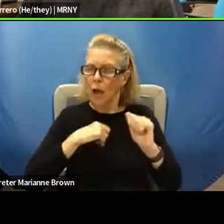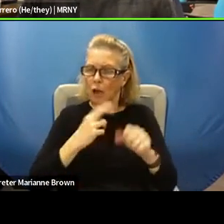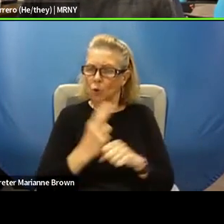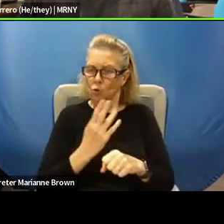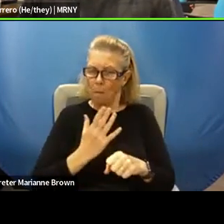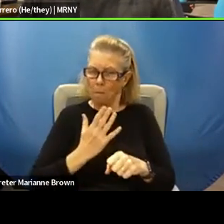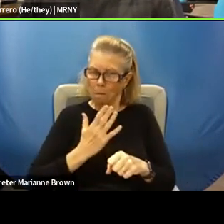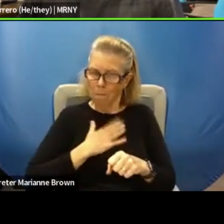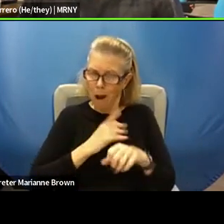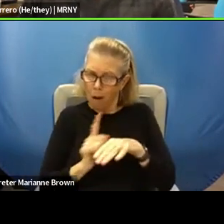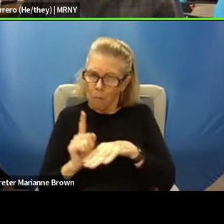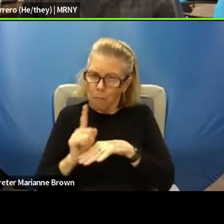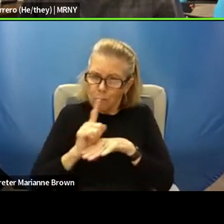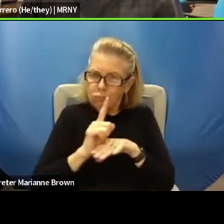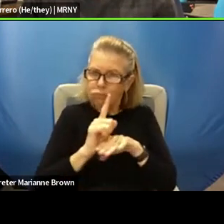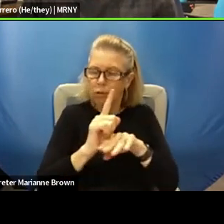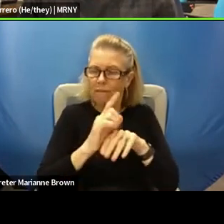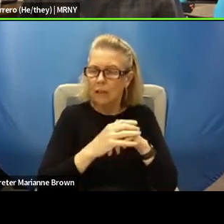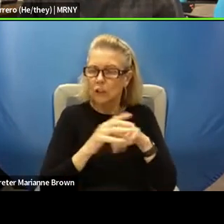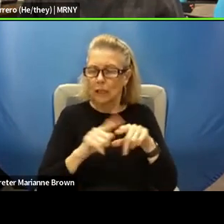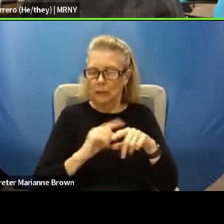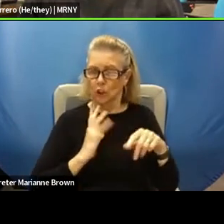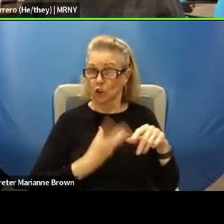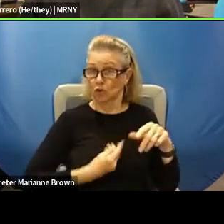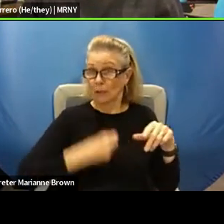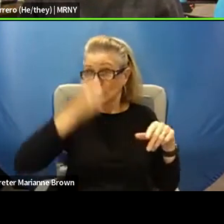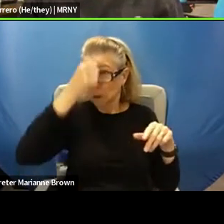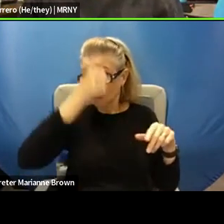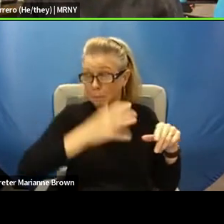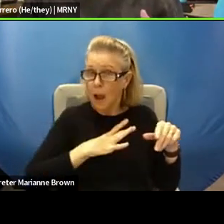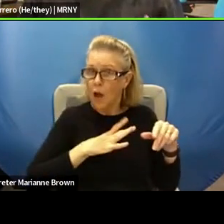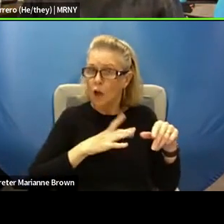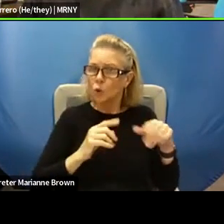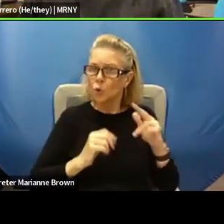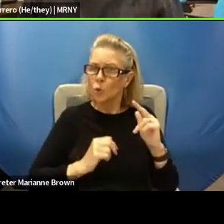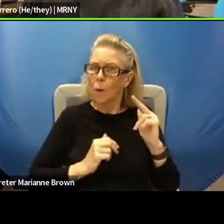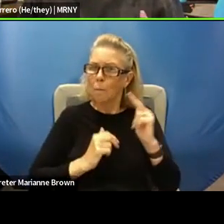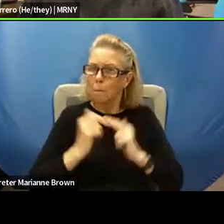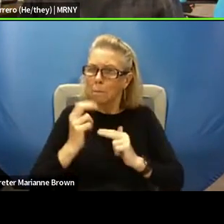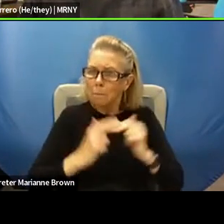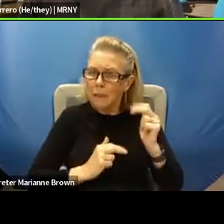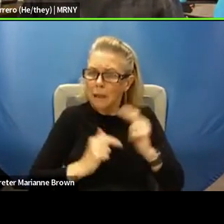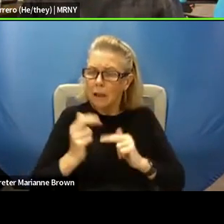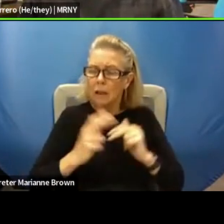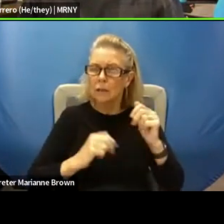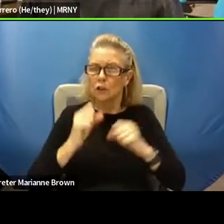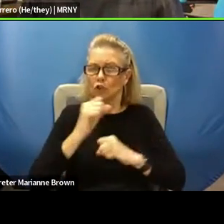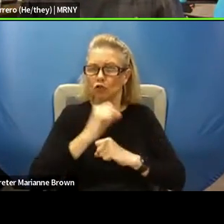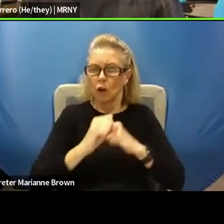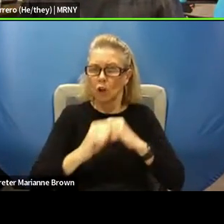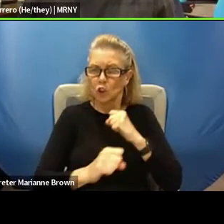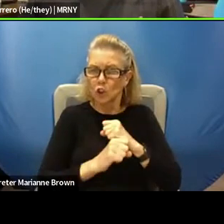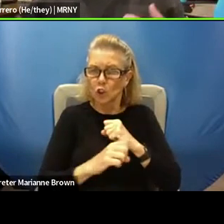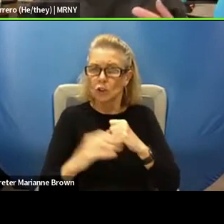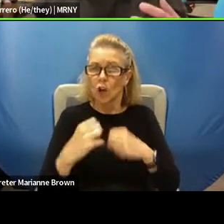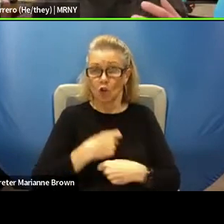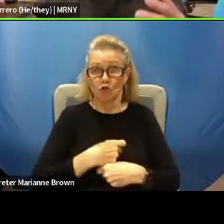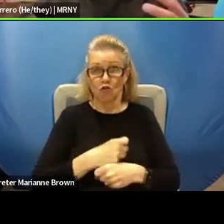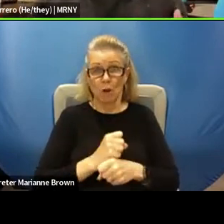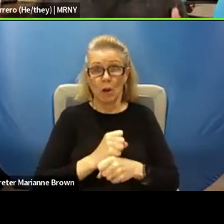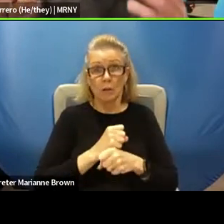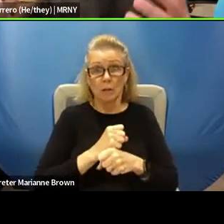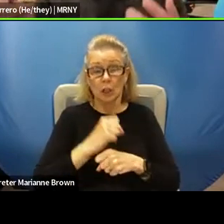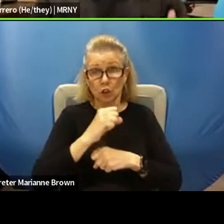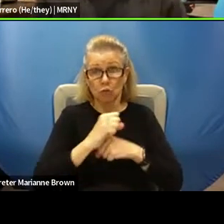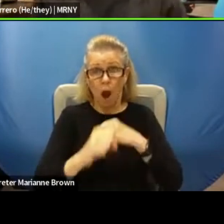privilege as a trans man to build the structures and create the structures